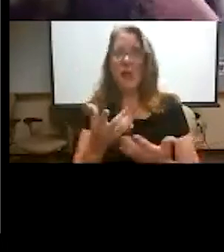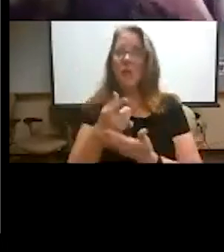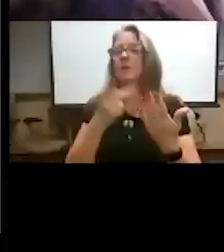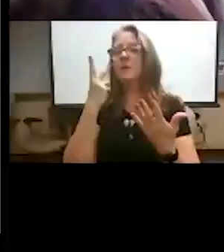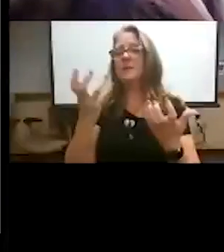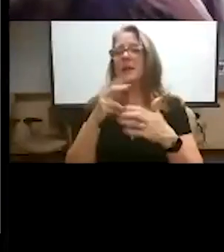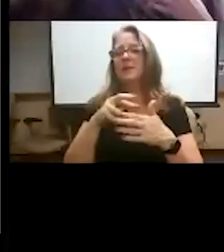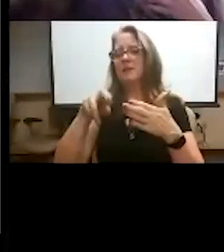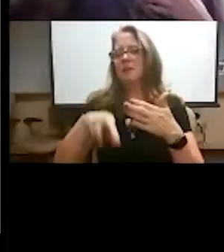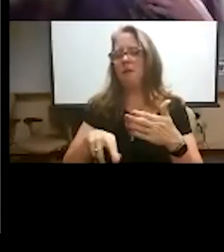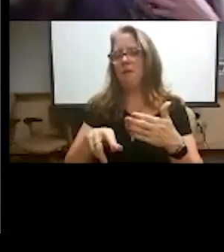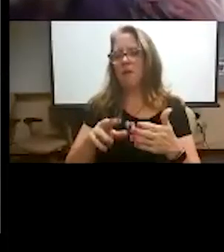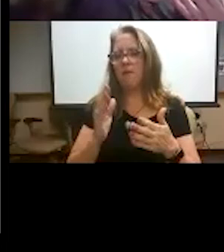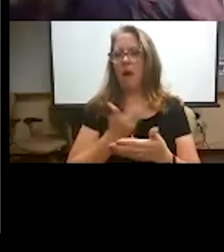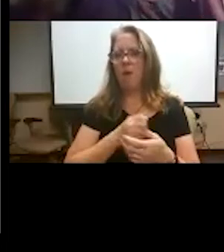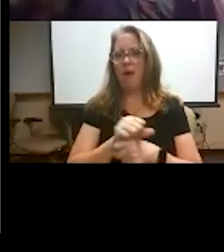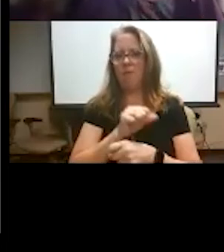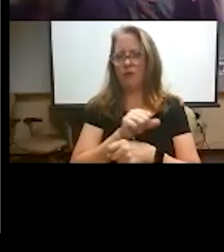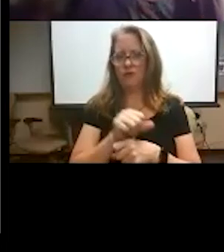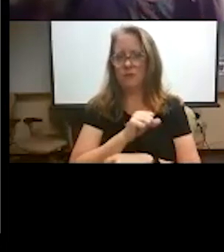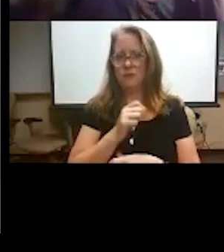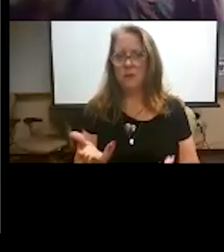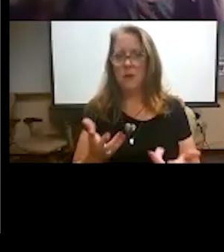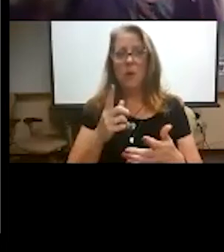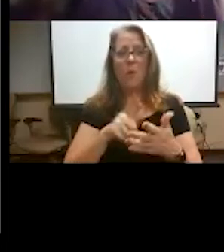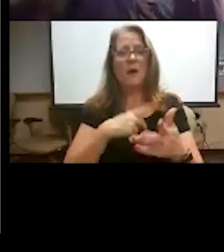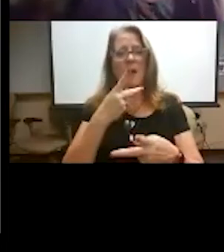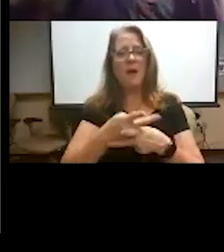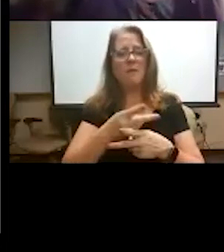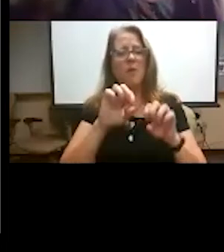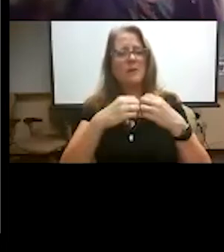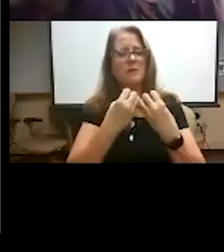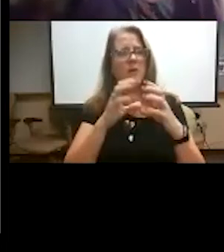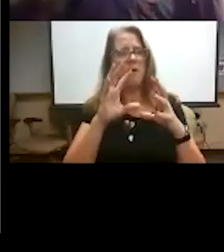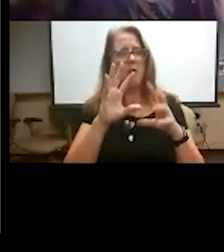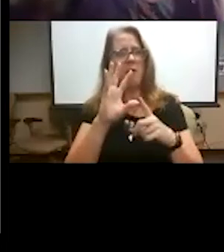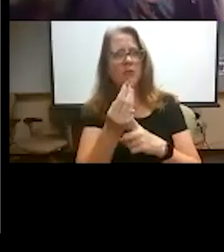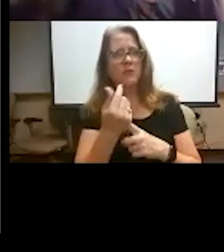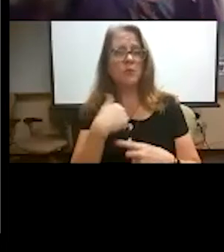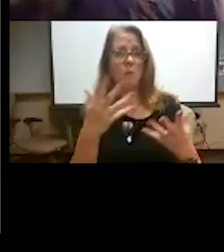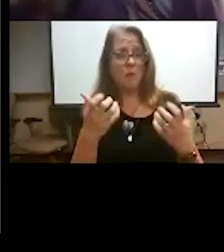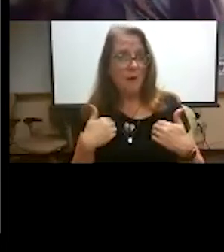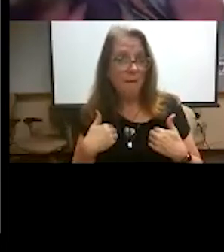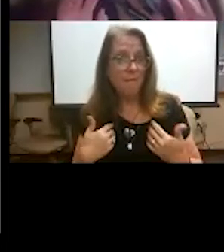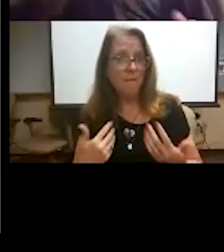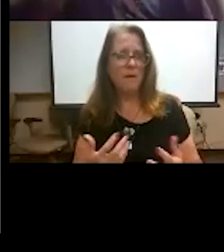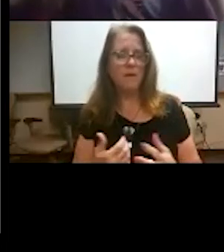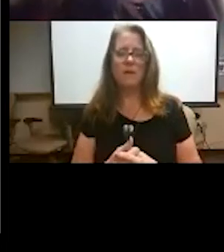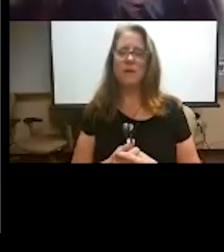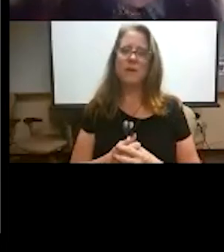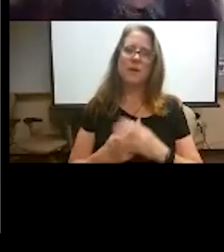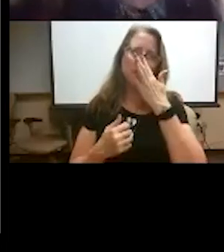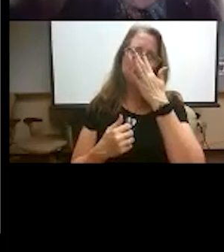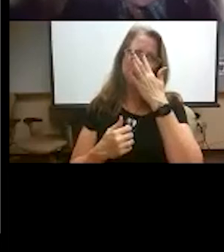a result of the efforts we're putting in? What kind of organizational culture do we really want to have? Some